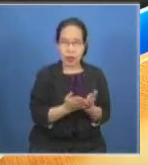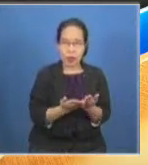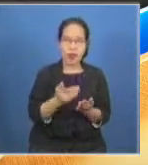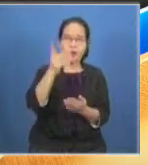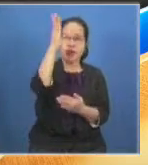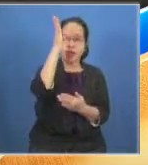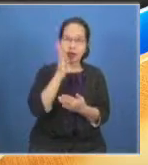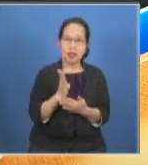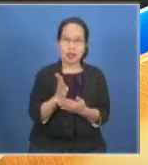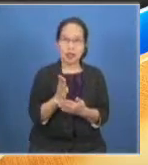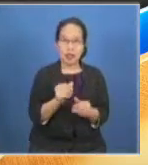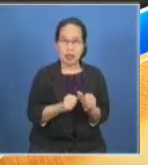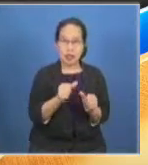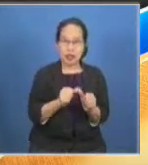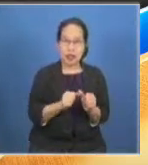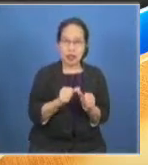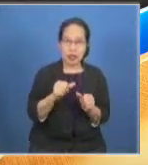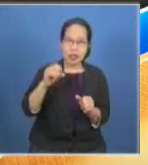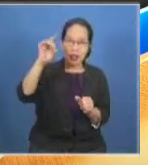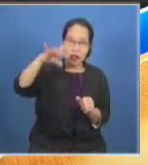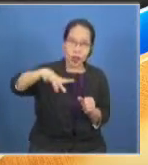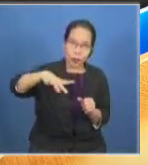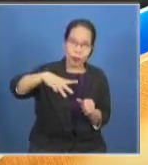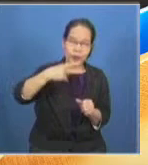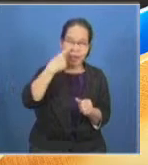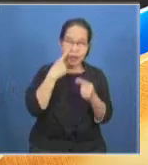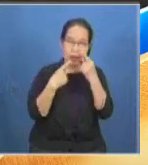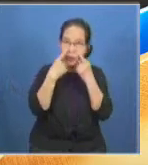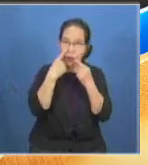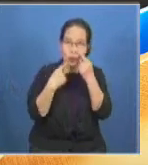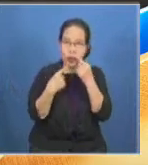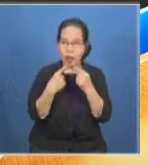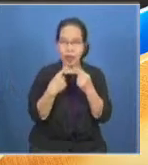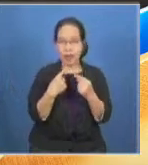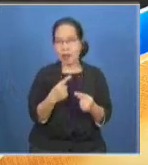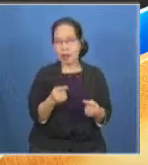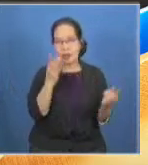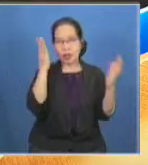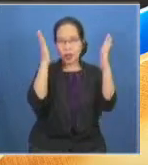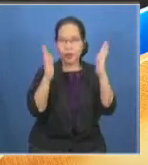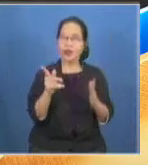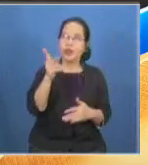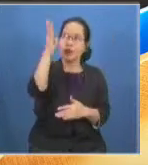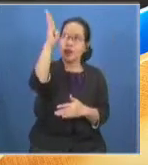It was written in the book of God. Every tear that comes out from your eyes